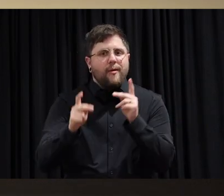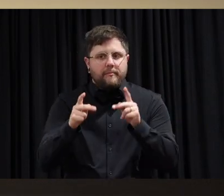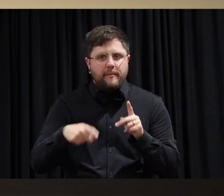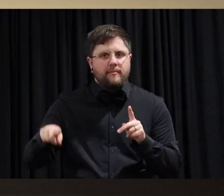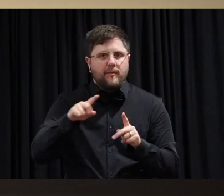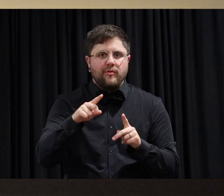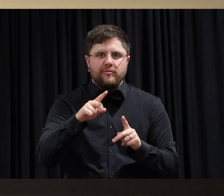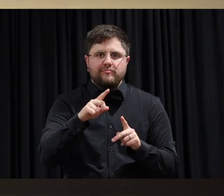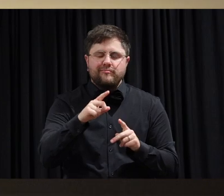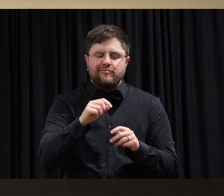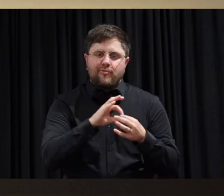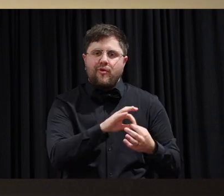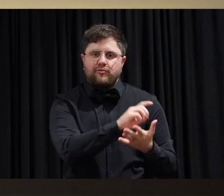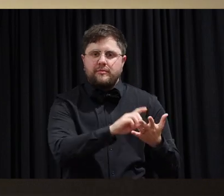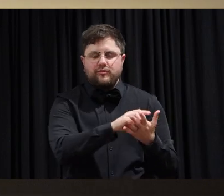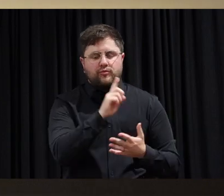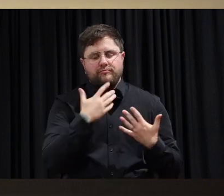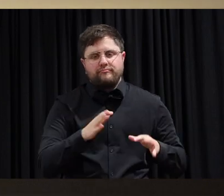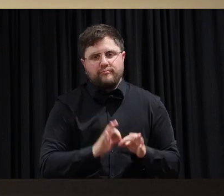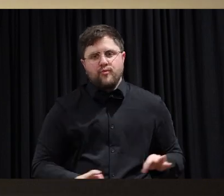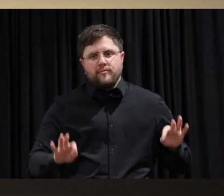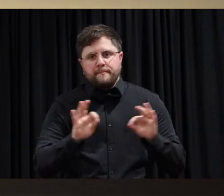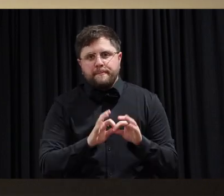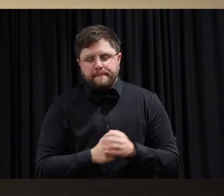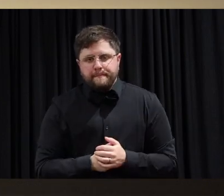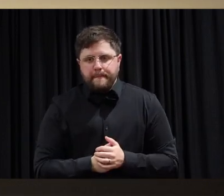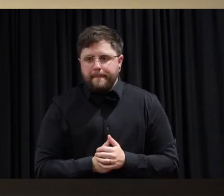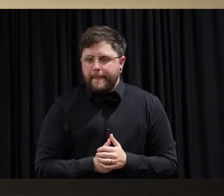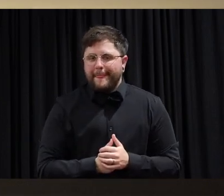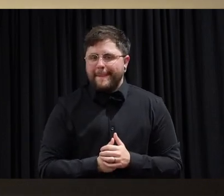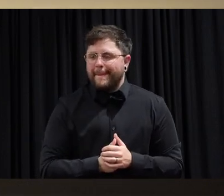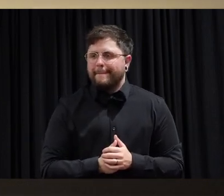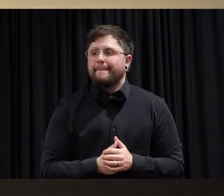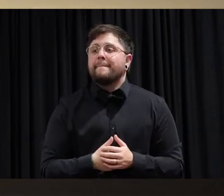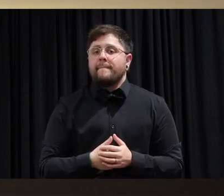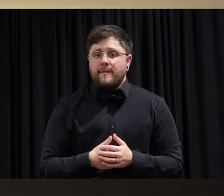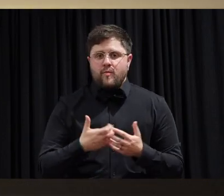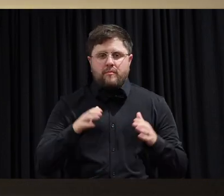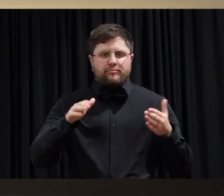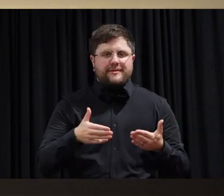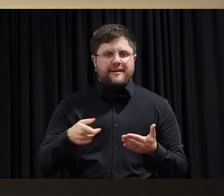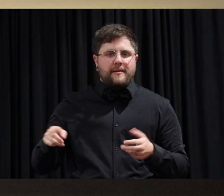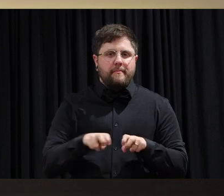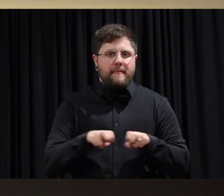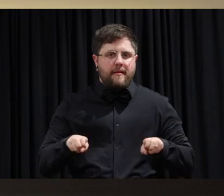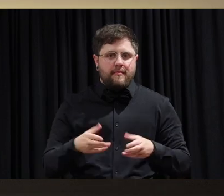in discrimination. So that's very important. I'd like to present to you our